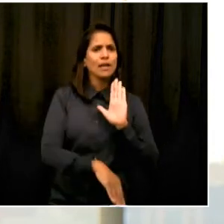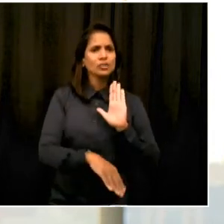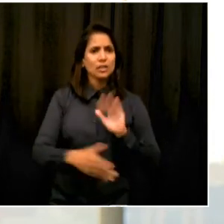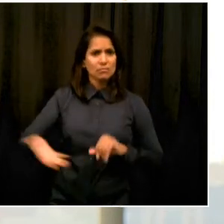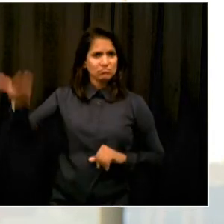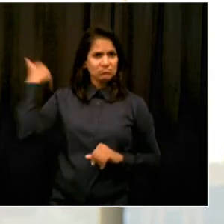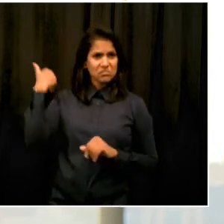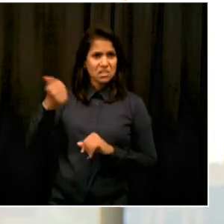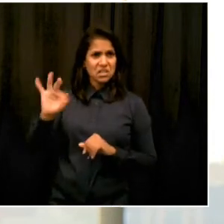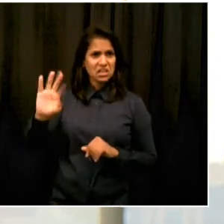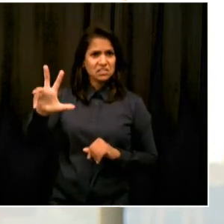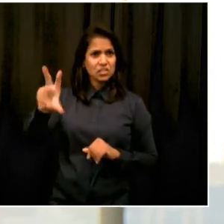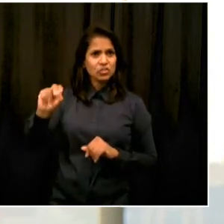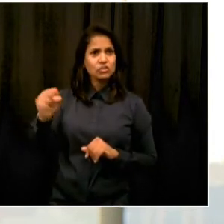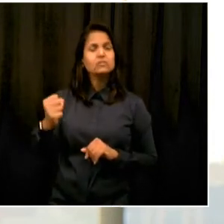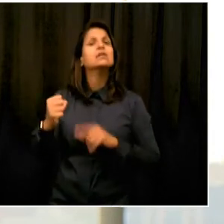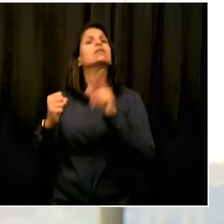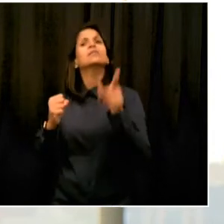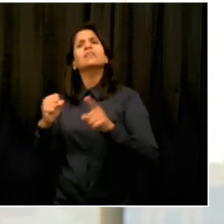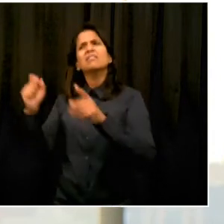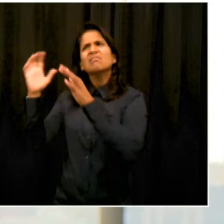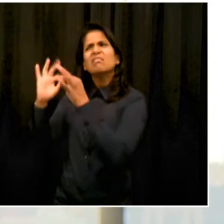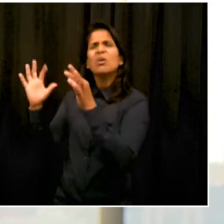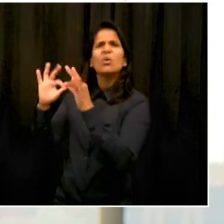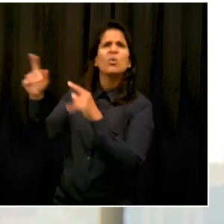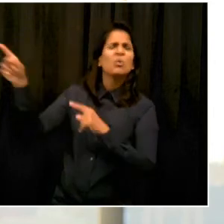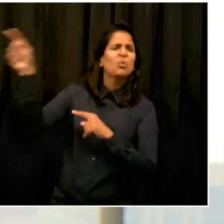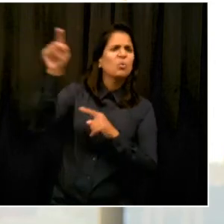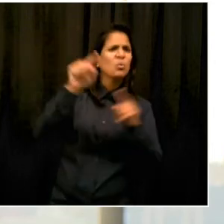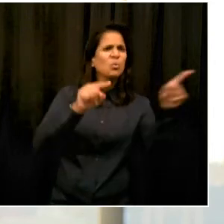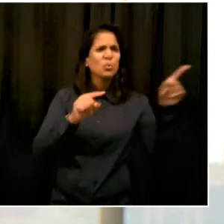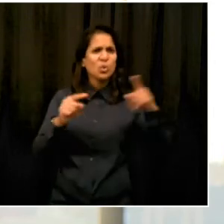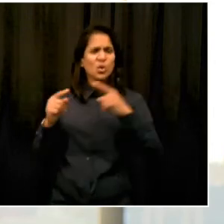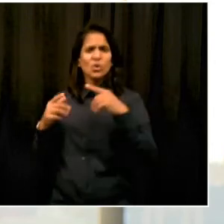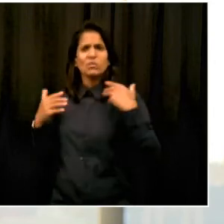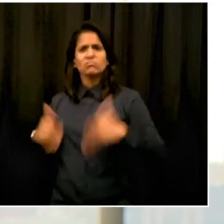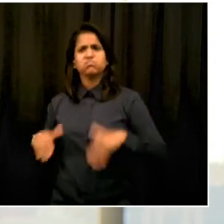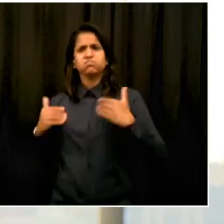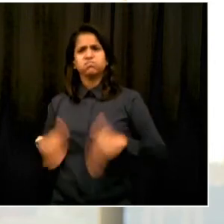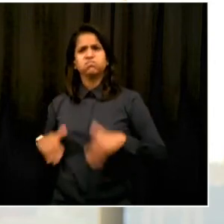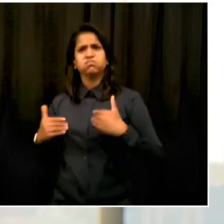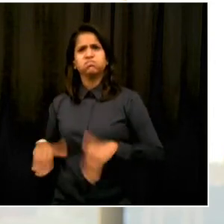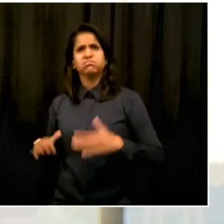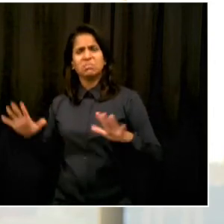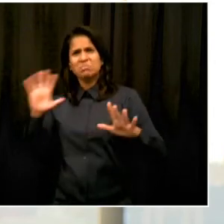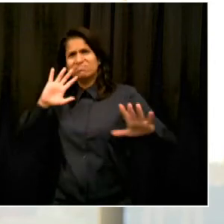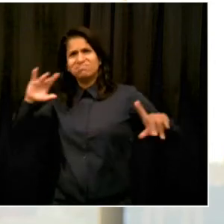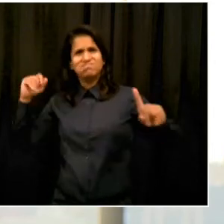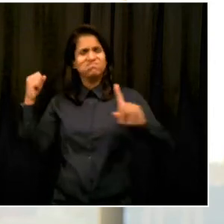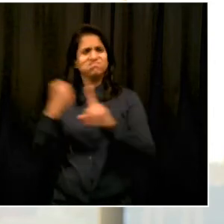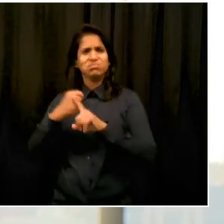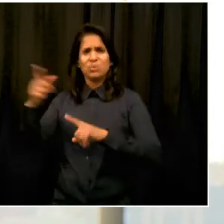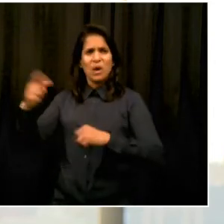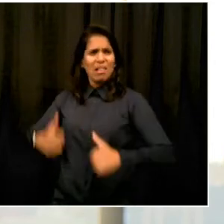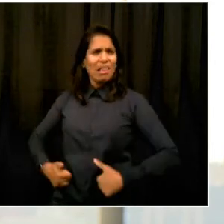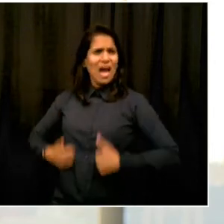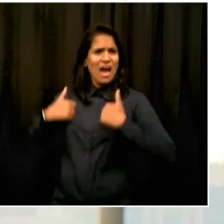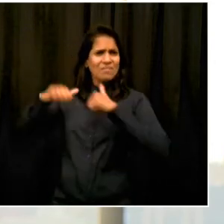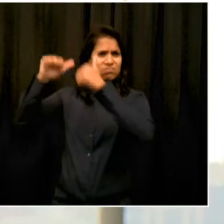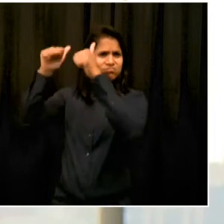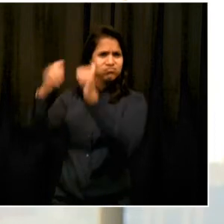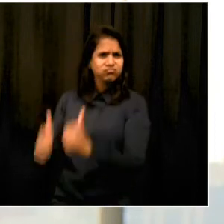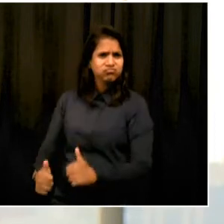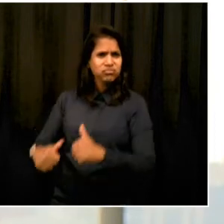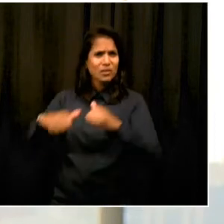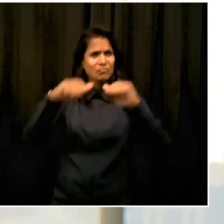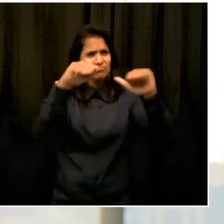time that to them defined their lives because everything came unglued and it looked unsurmountable